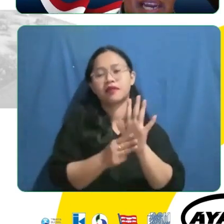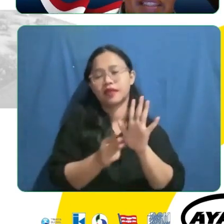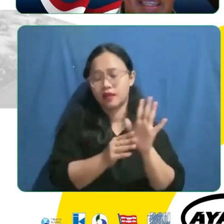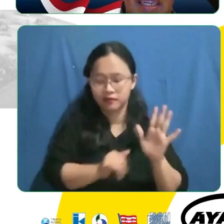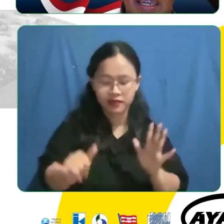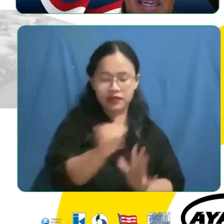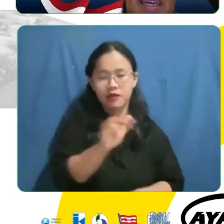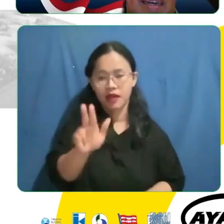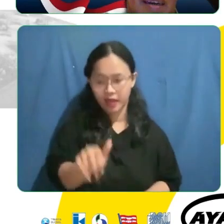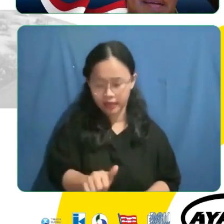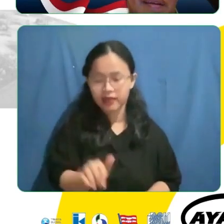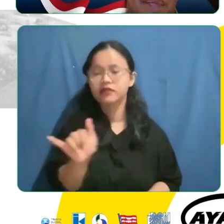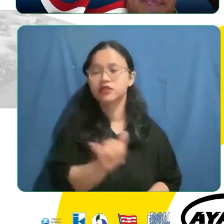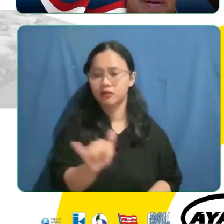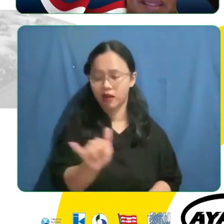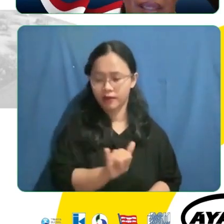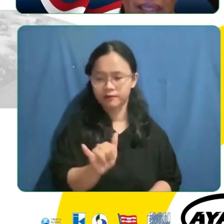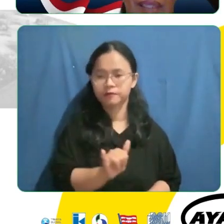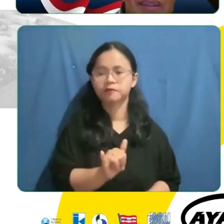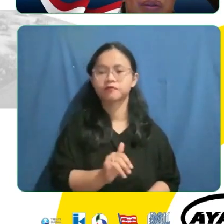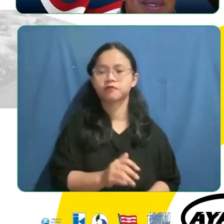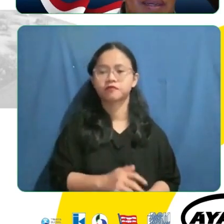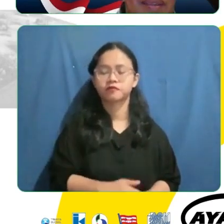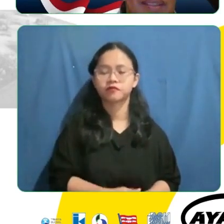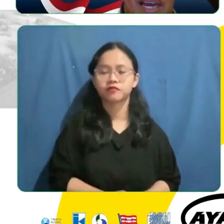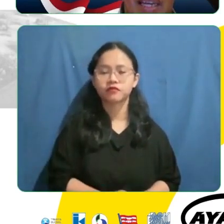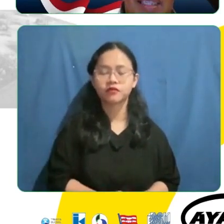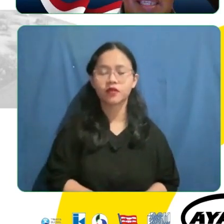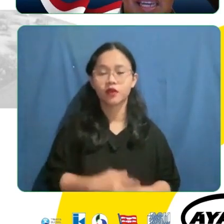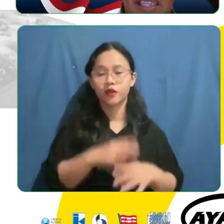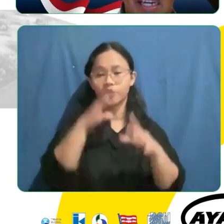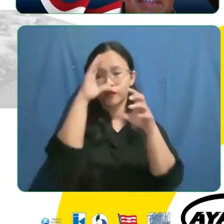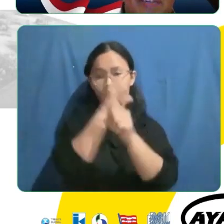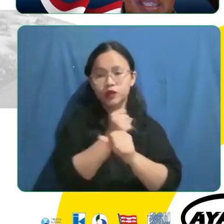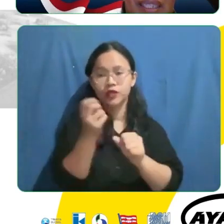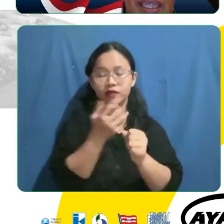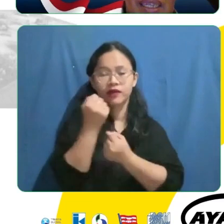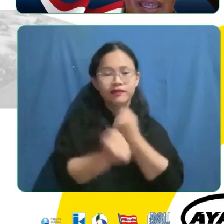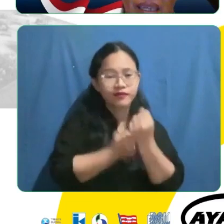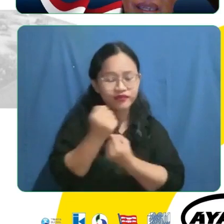health people. So yeah, this is challenging for us.